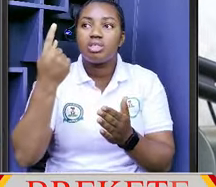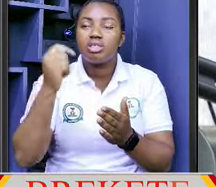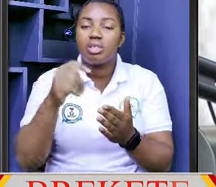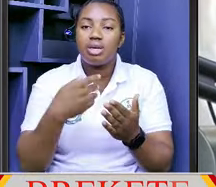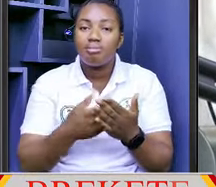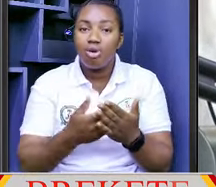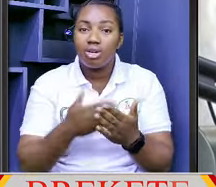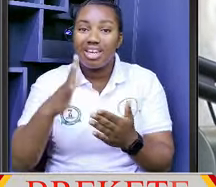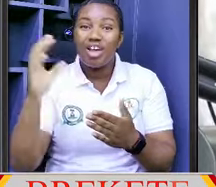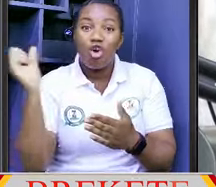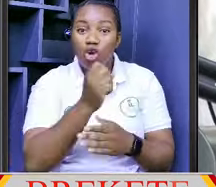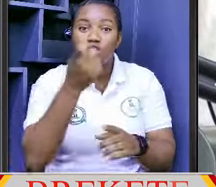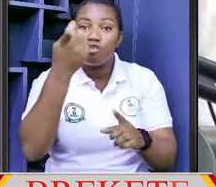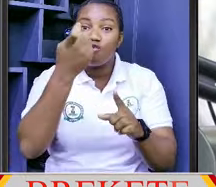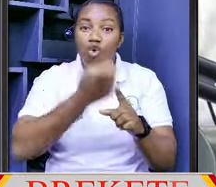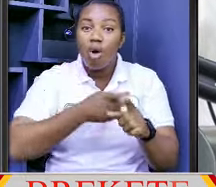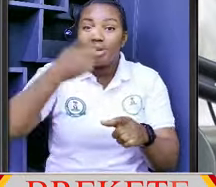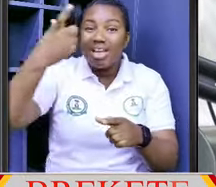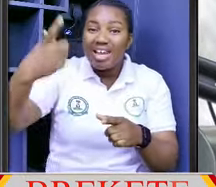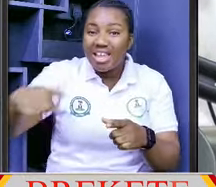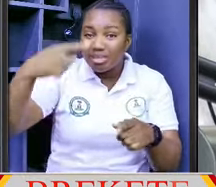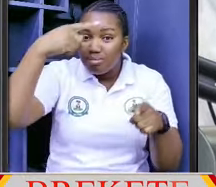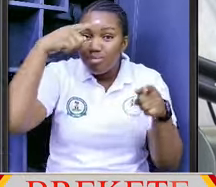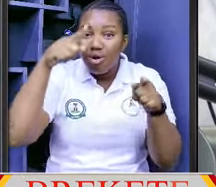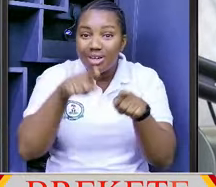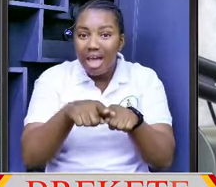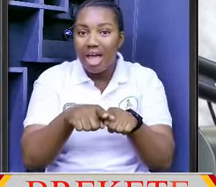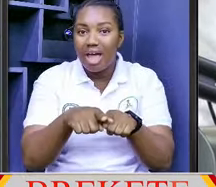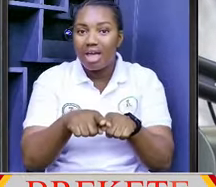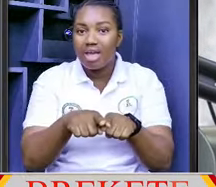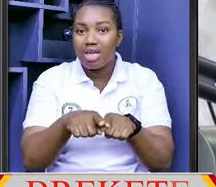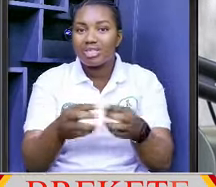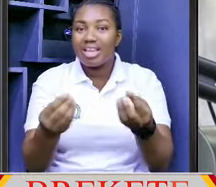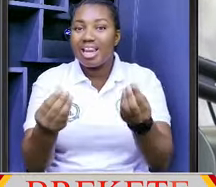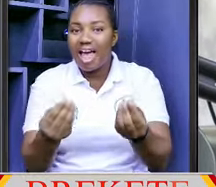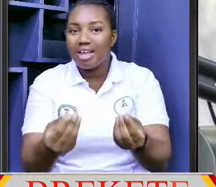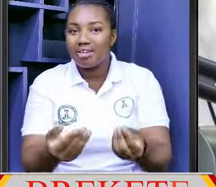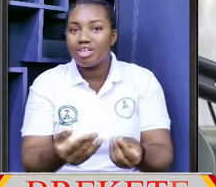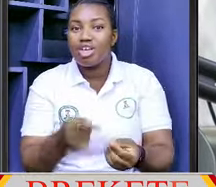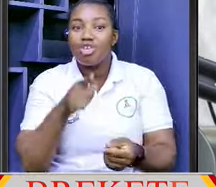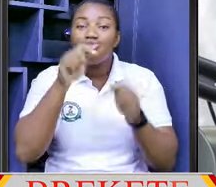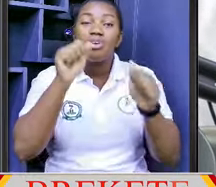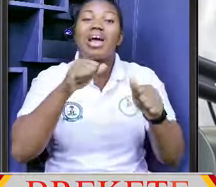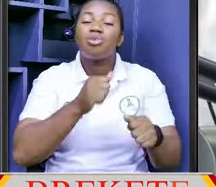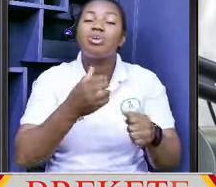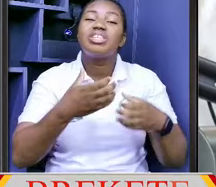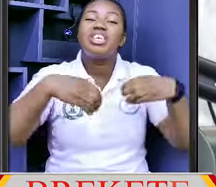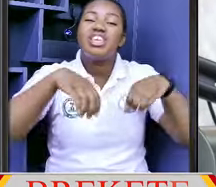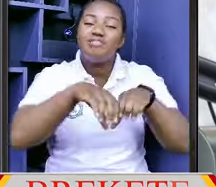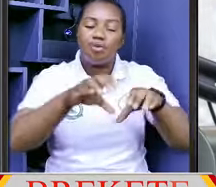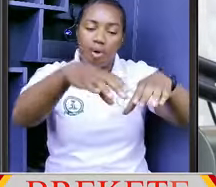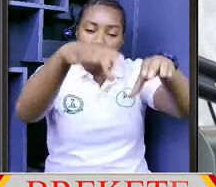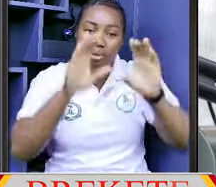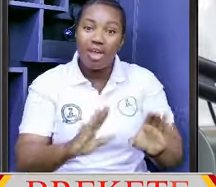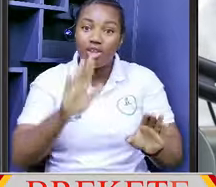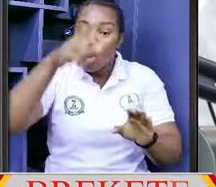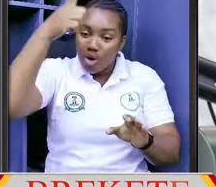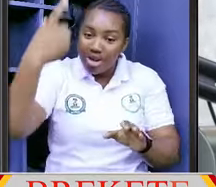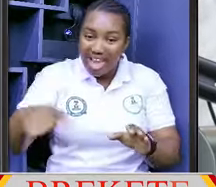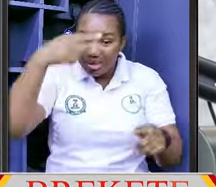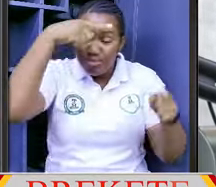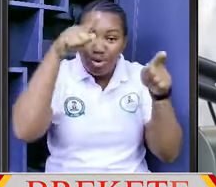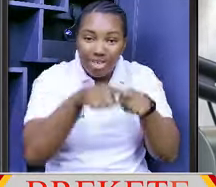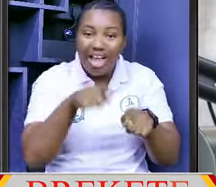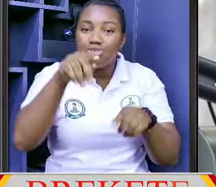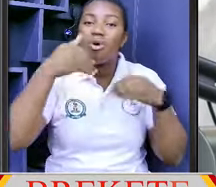And you cannot even bury your own brother. You have to sell his own property to bury him because there is no